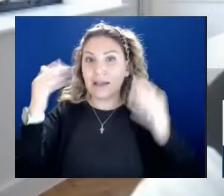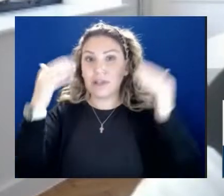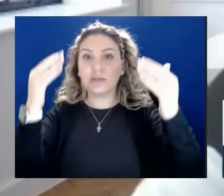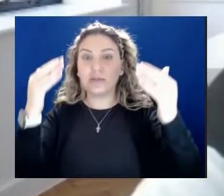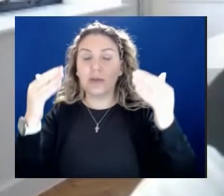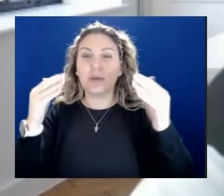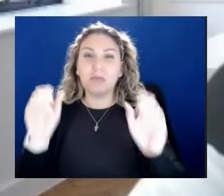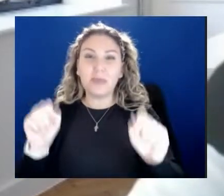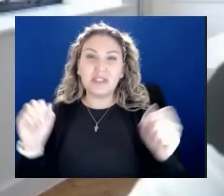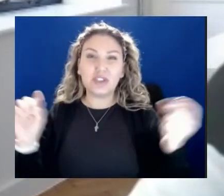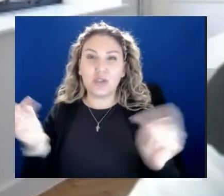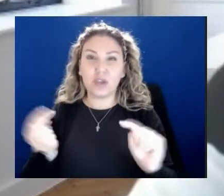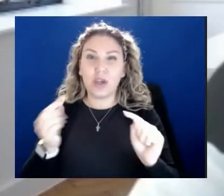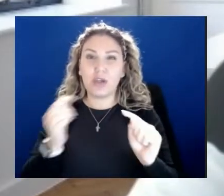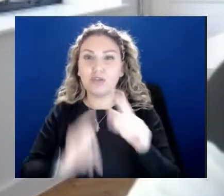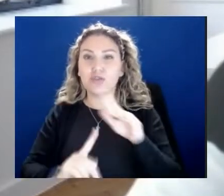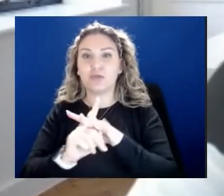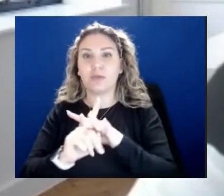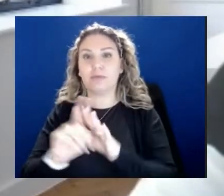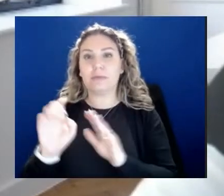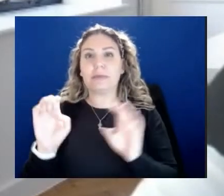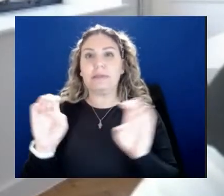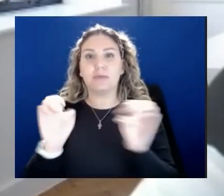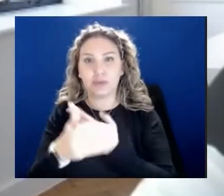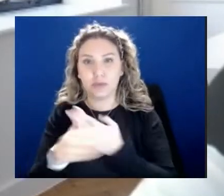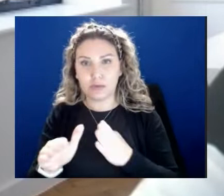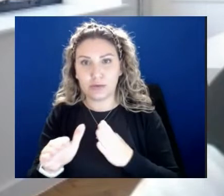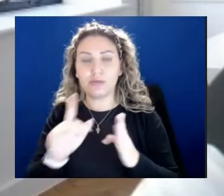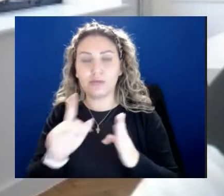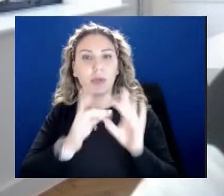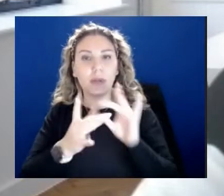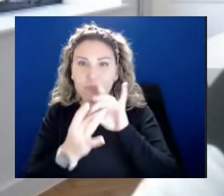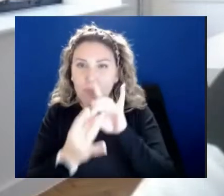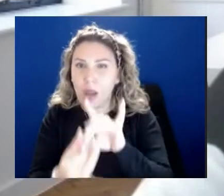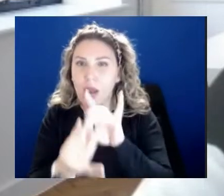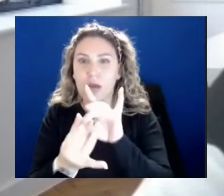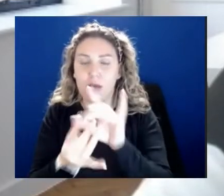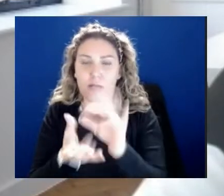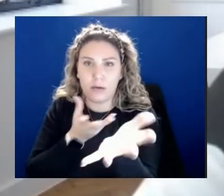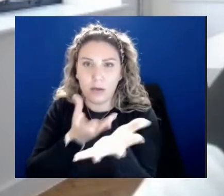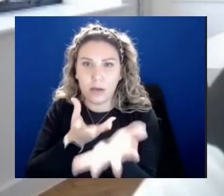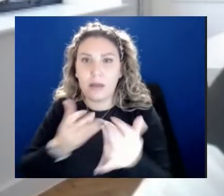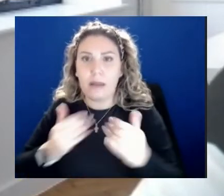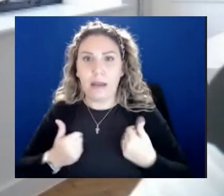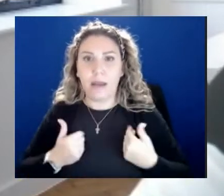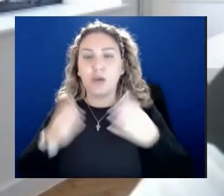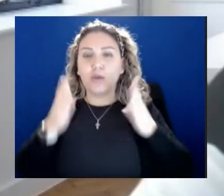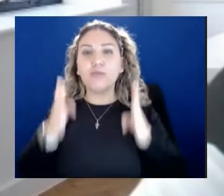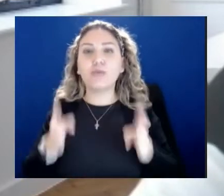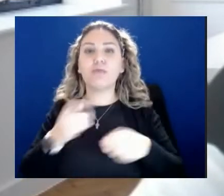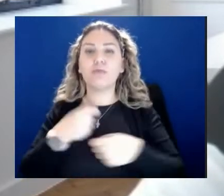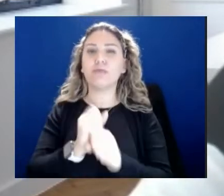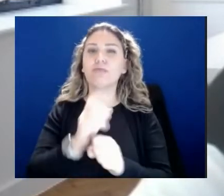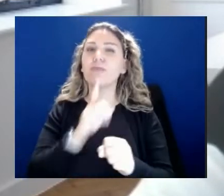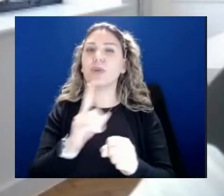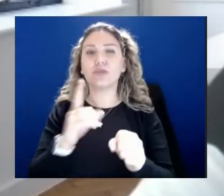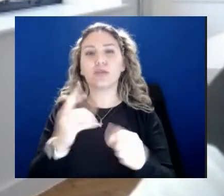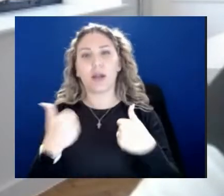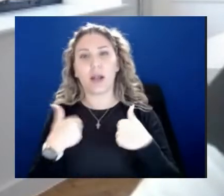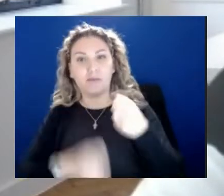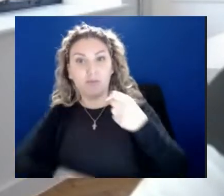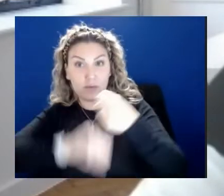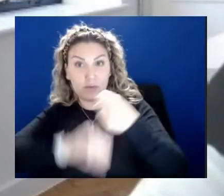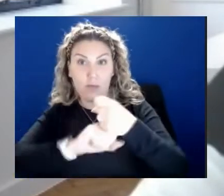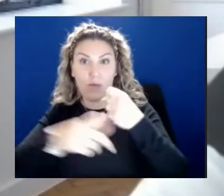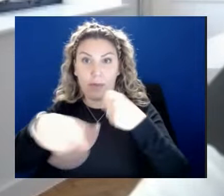Our goal is to really connect with that young person, make sure that they have the support that they need once